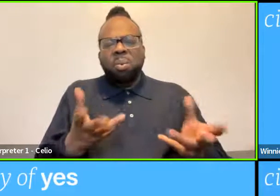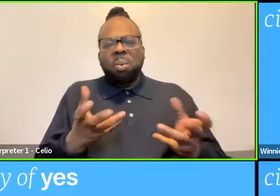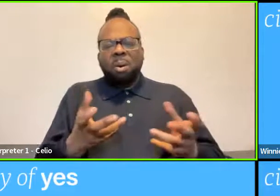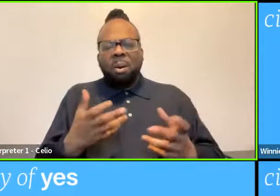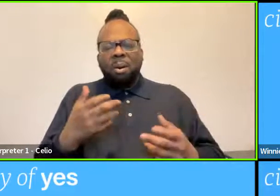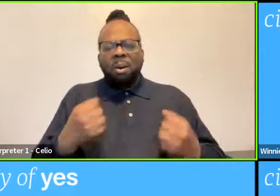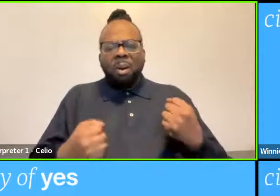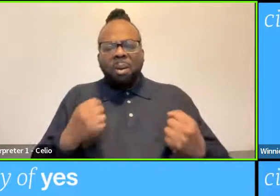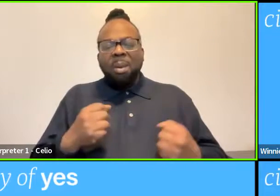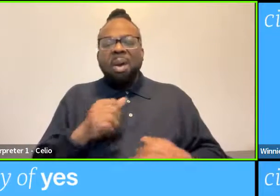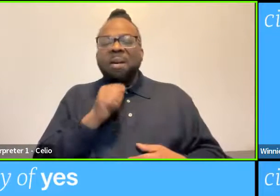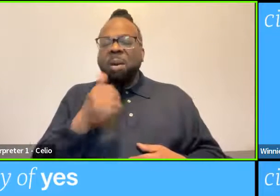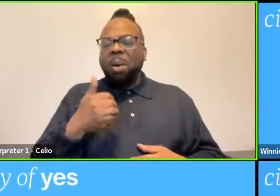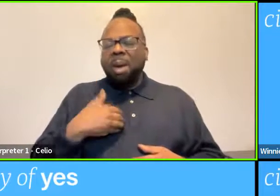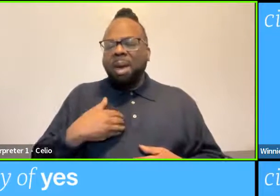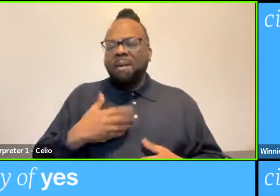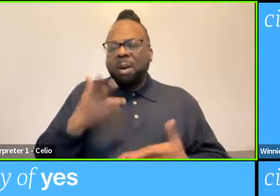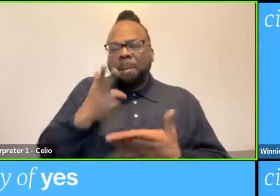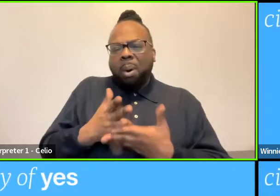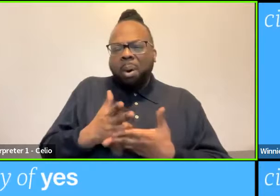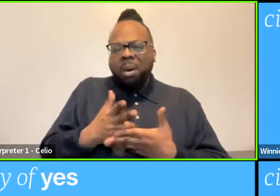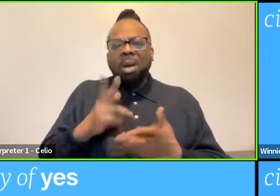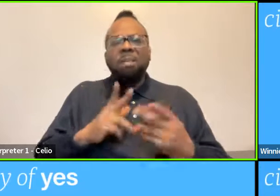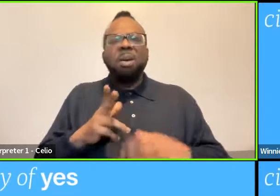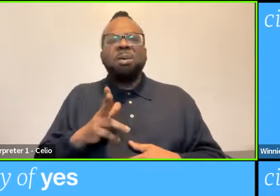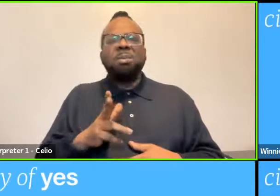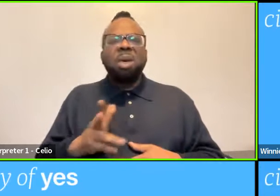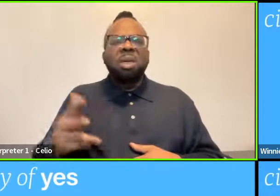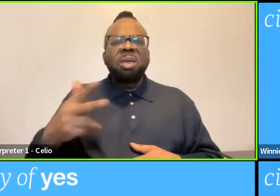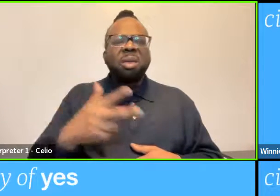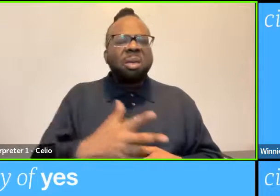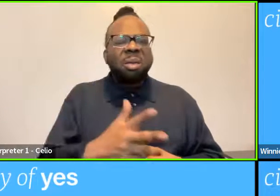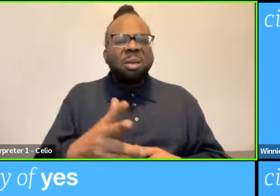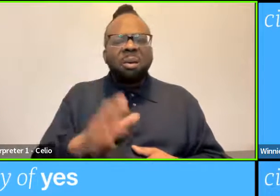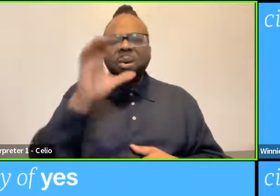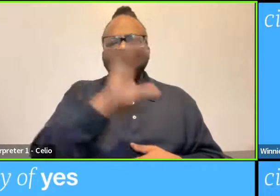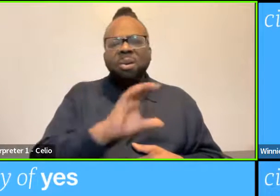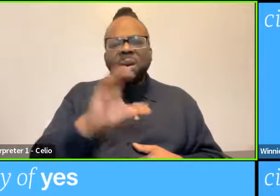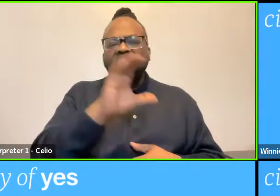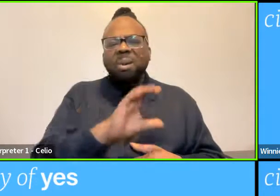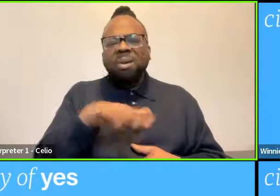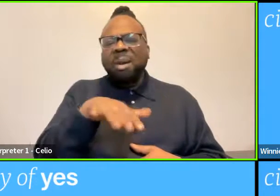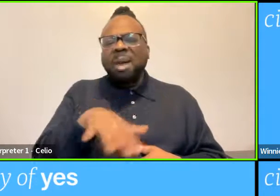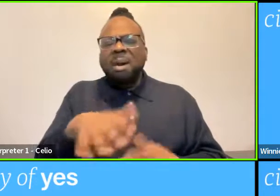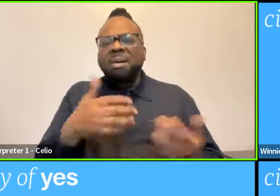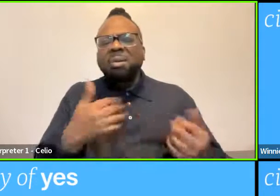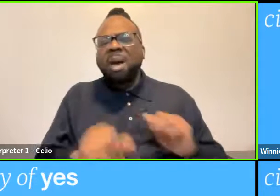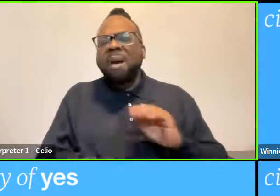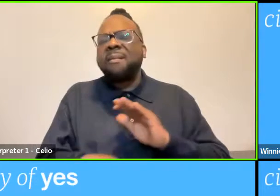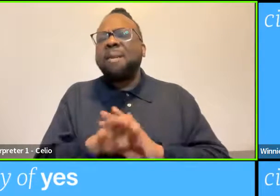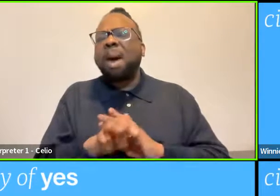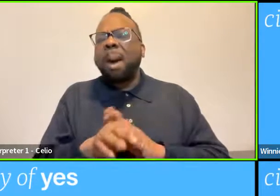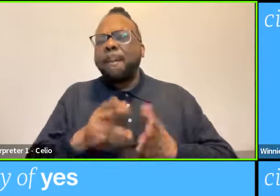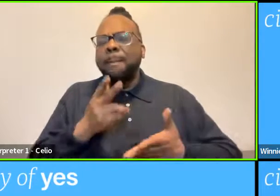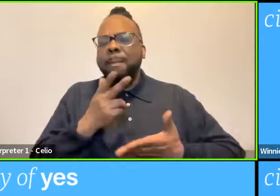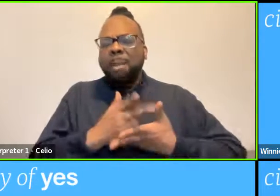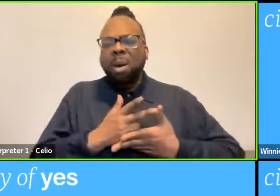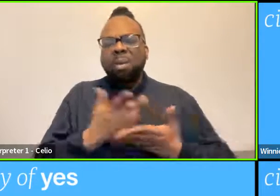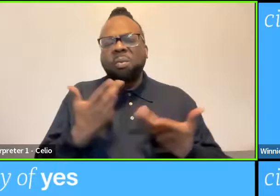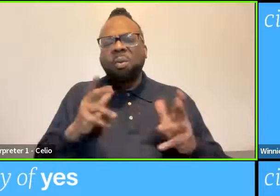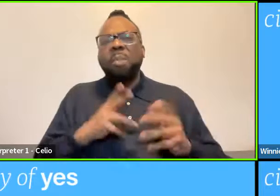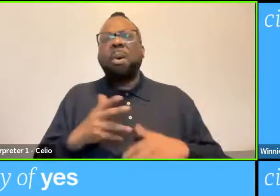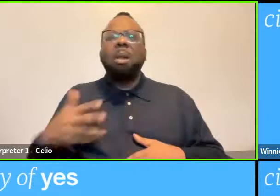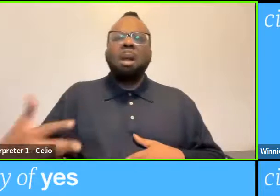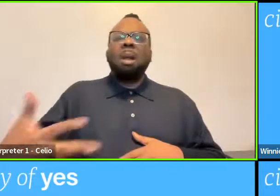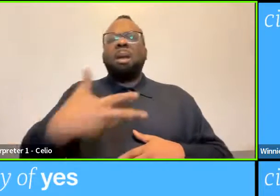going to be searching the neighborhoods where there's already limited parking. We already have people circling and circling looking for a parking